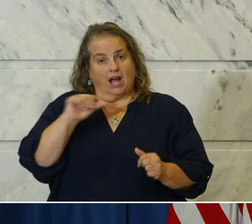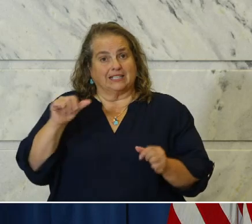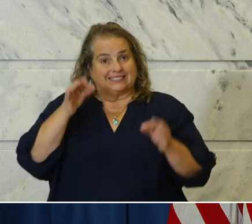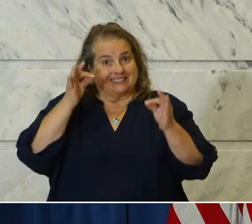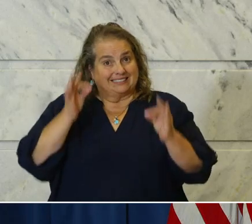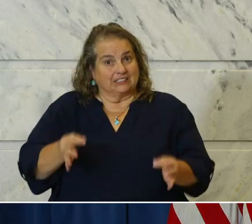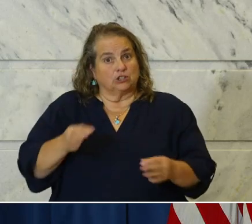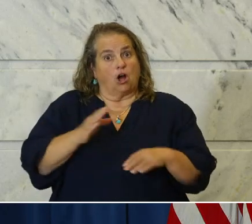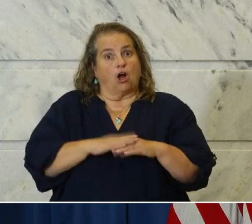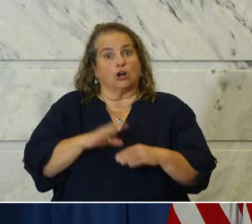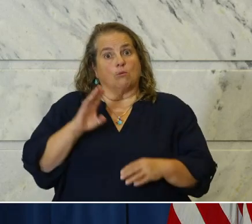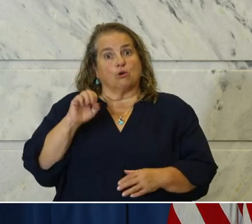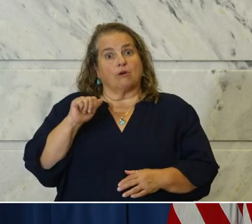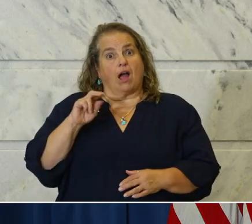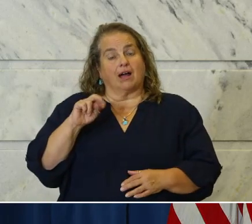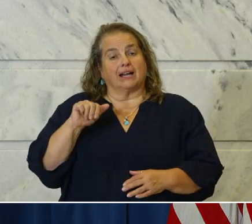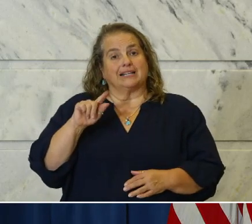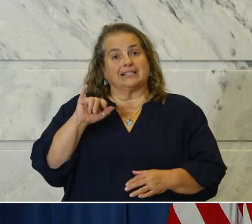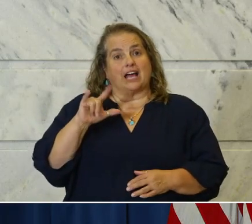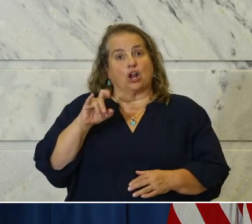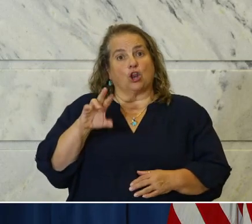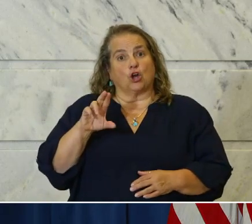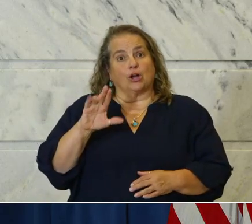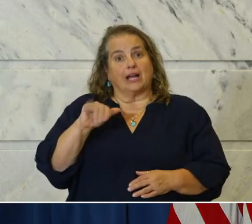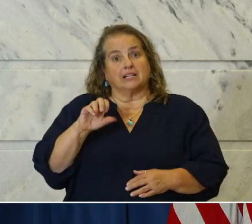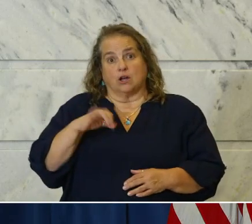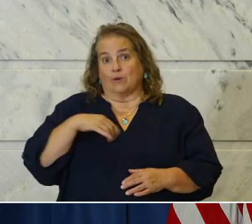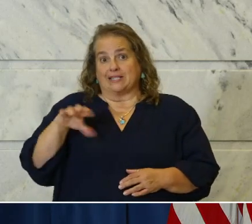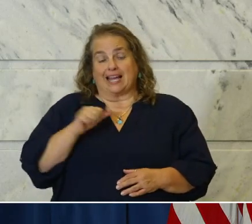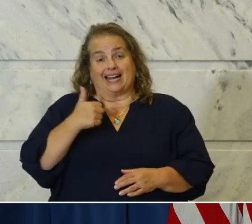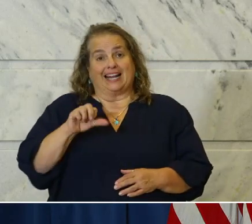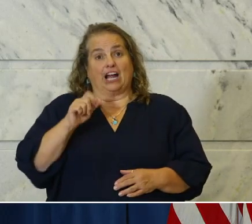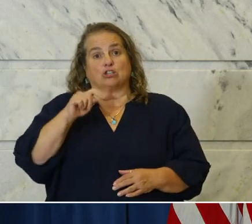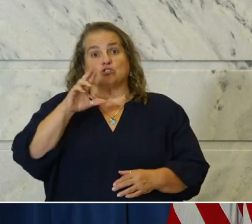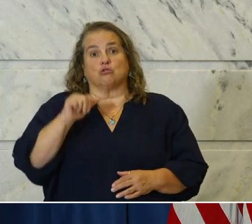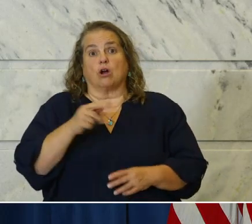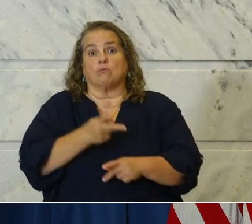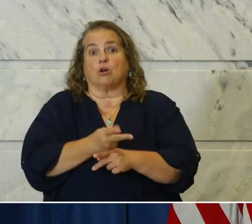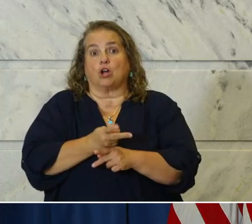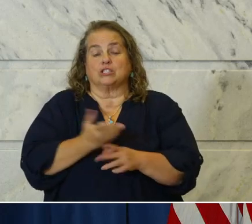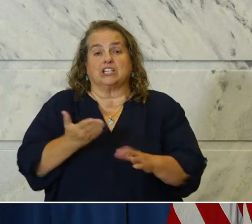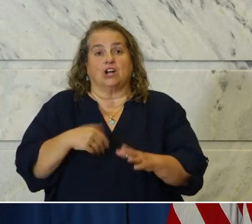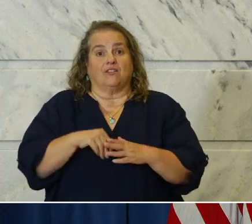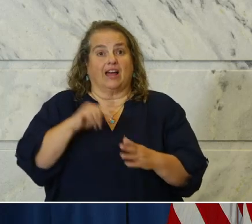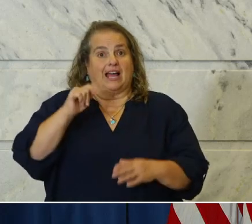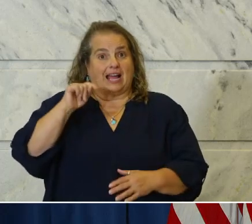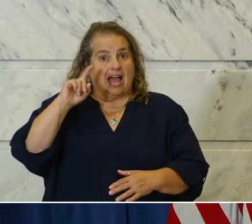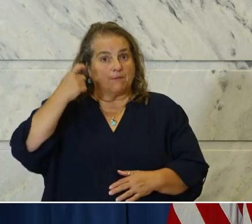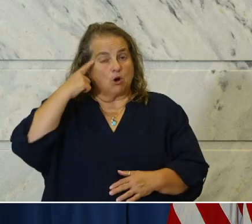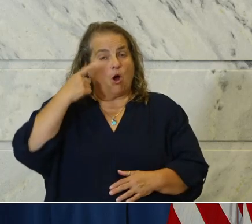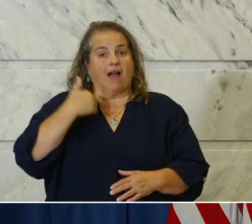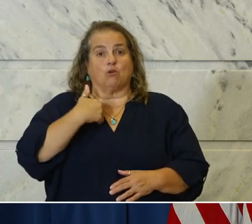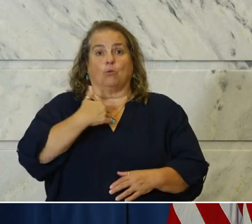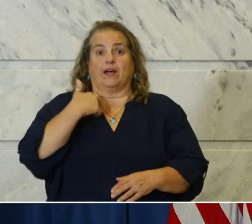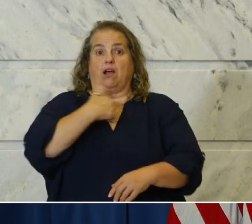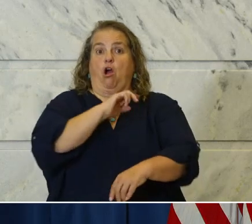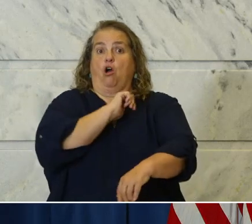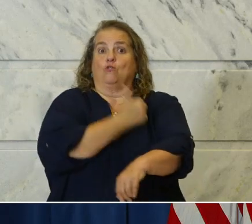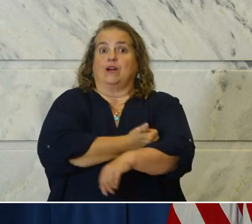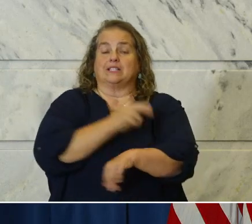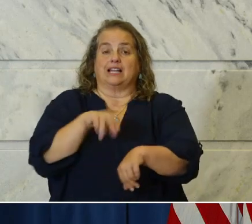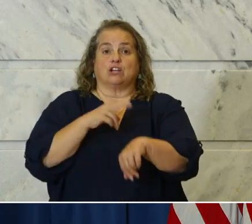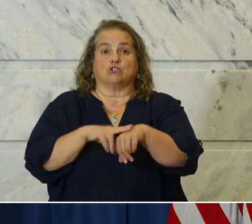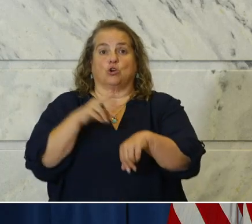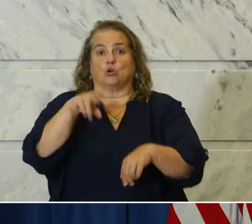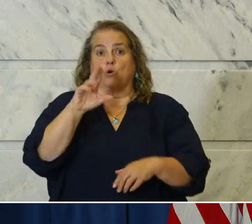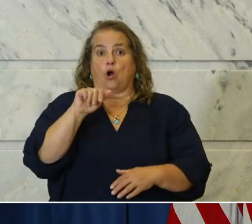The question is, are we taking any extra precautions at the Capitol, or have we authorized the National Guard? Again, I don't